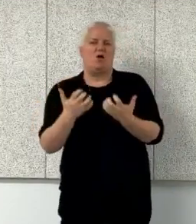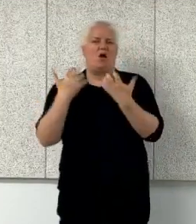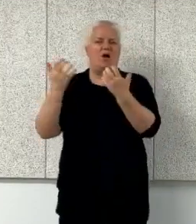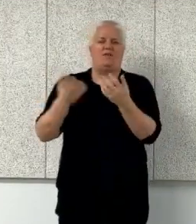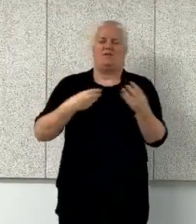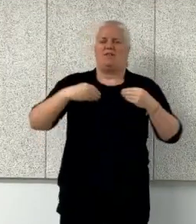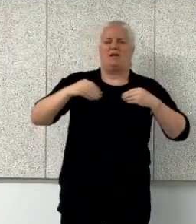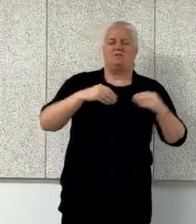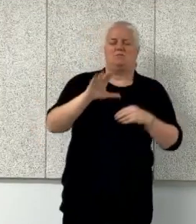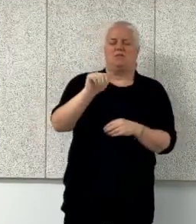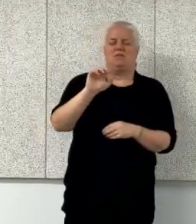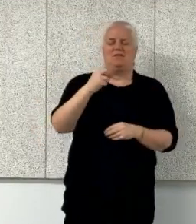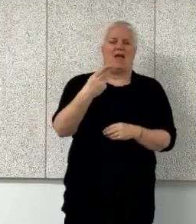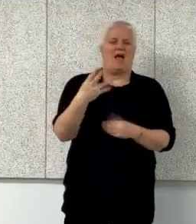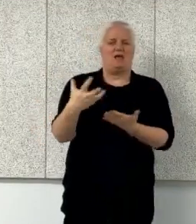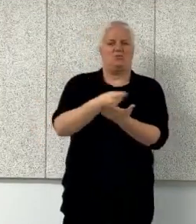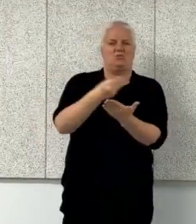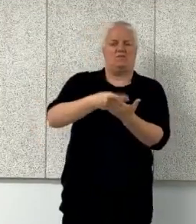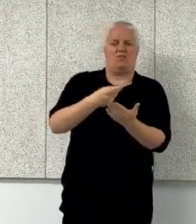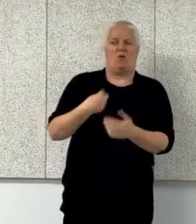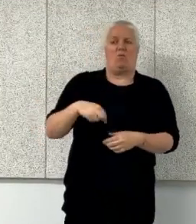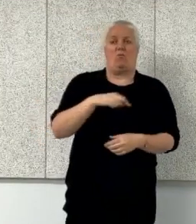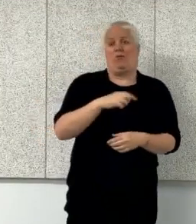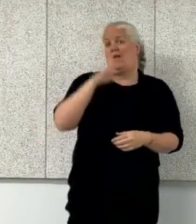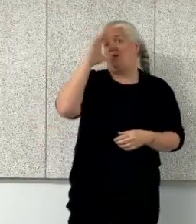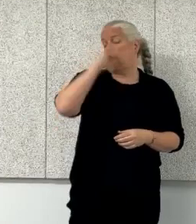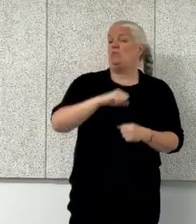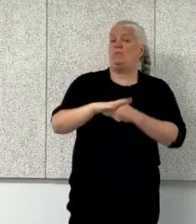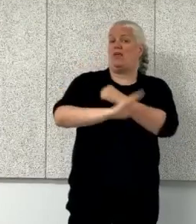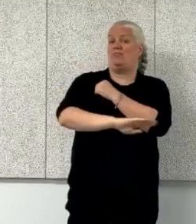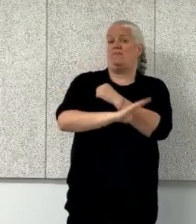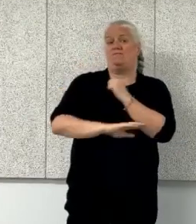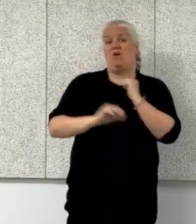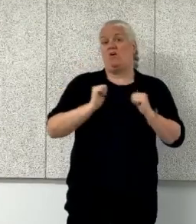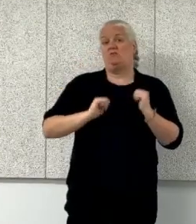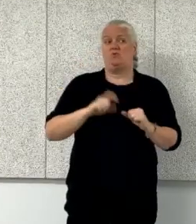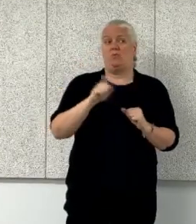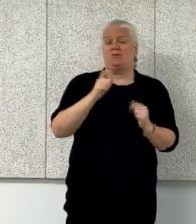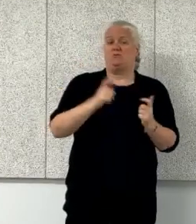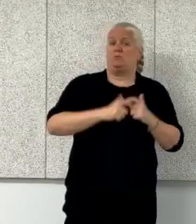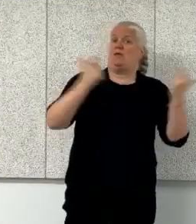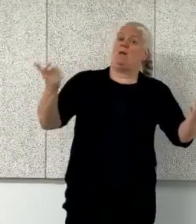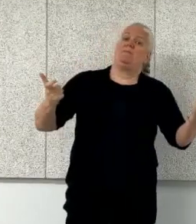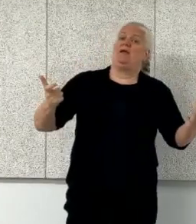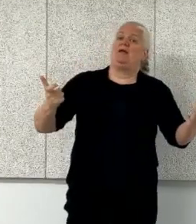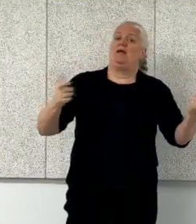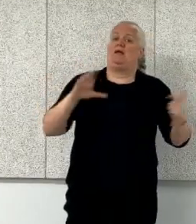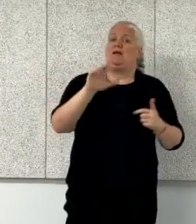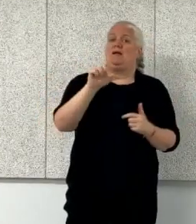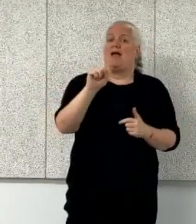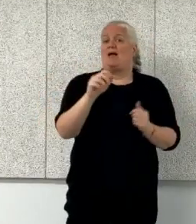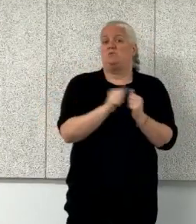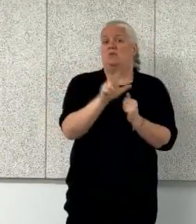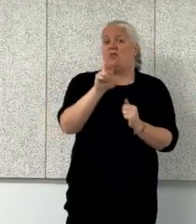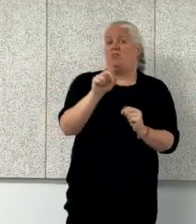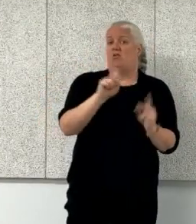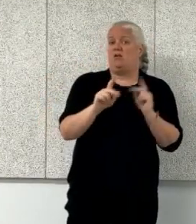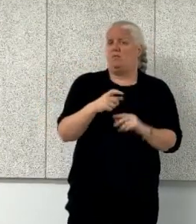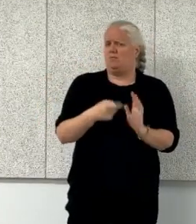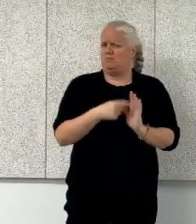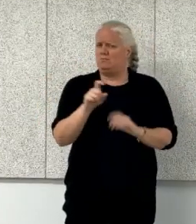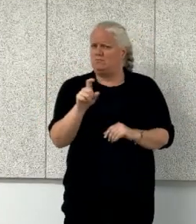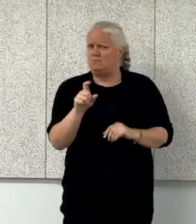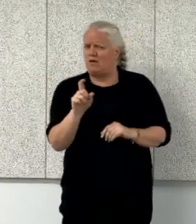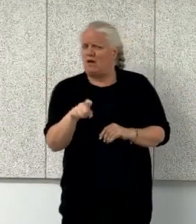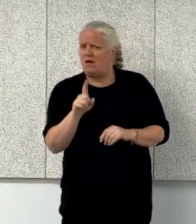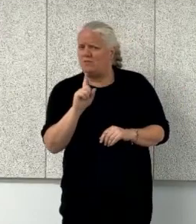we assume that our first show in the fall has to be our big community number with 30 people. Does that have to be the case, right? Can you program the really